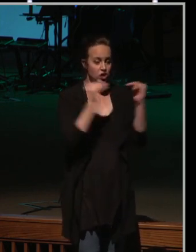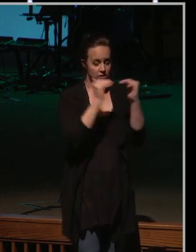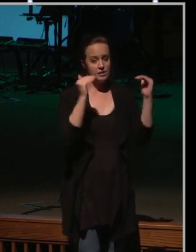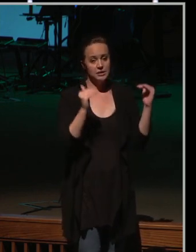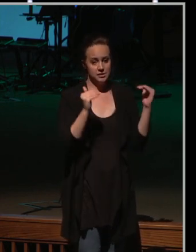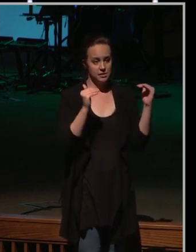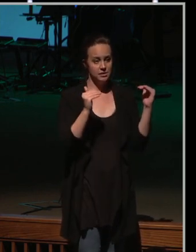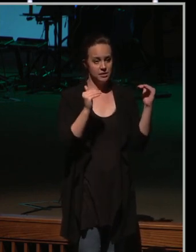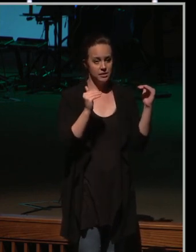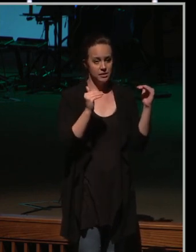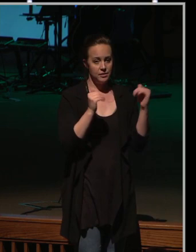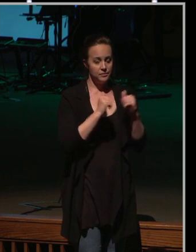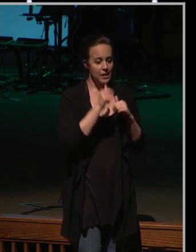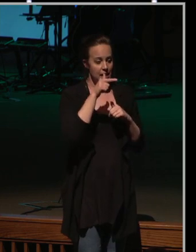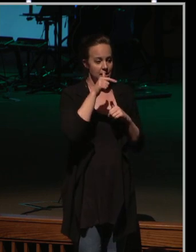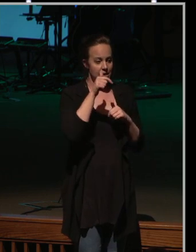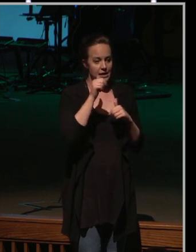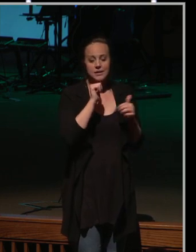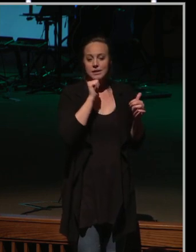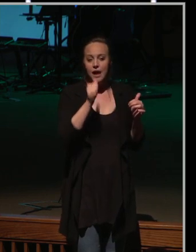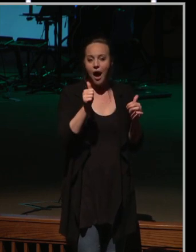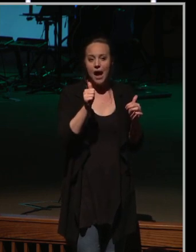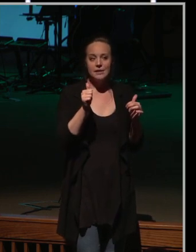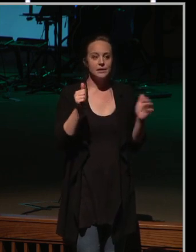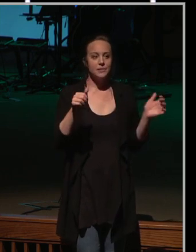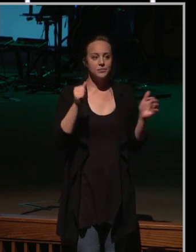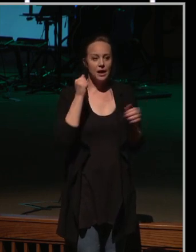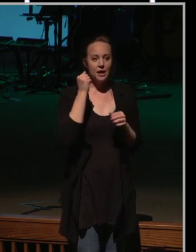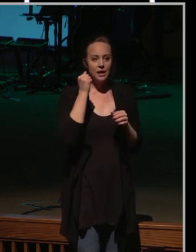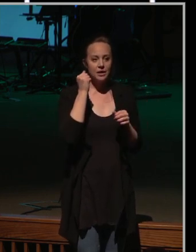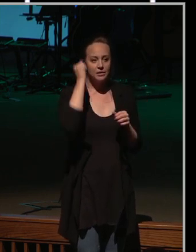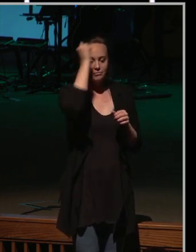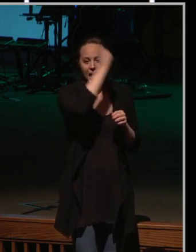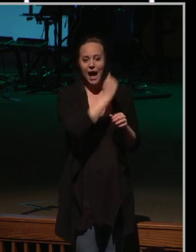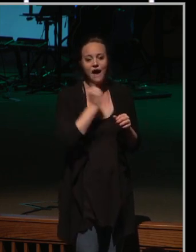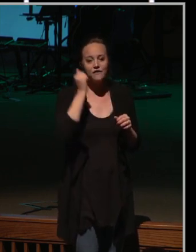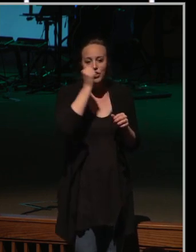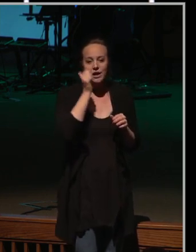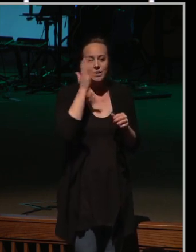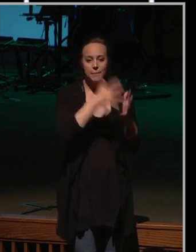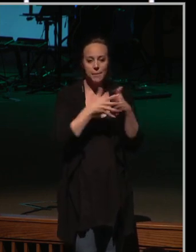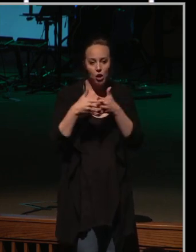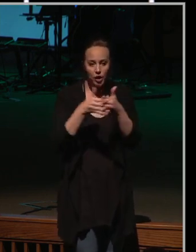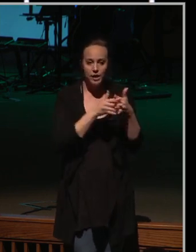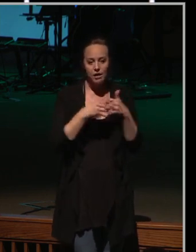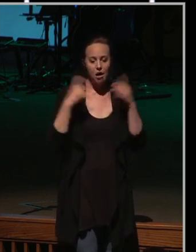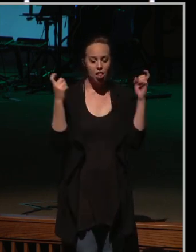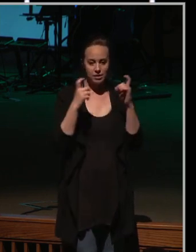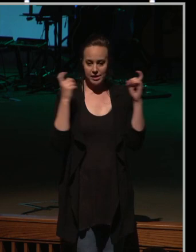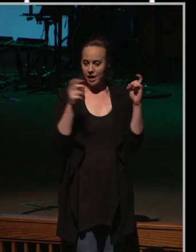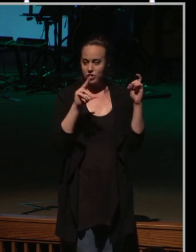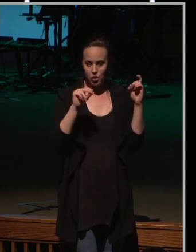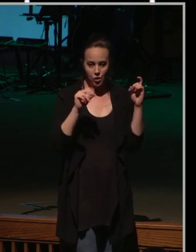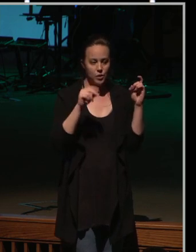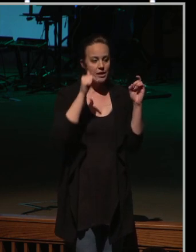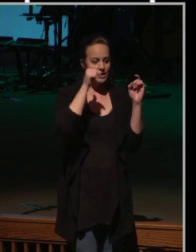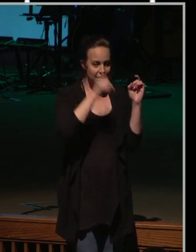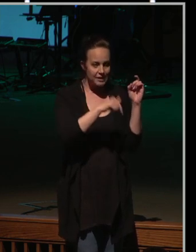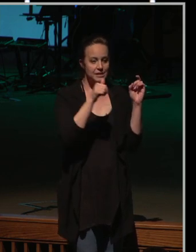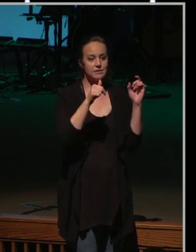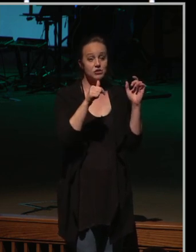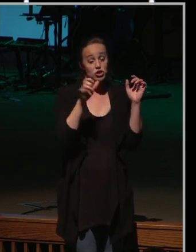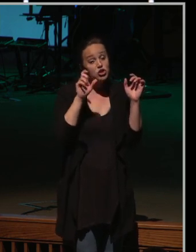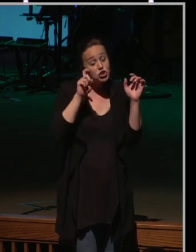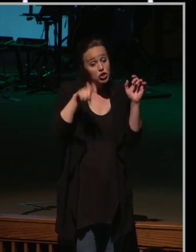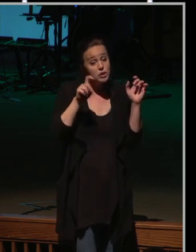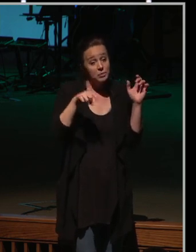It's not an African-American holiday. In many ways, I think it should be a Christian holiday. What are the ways in which you and your